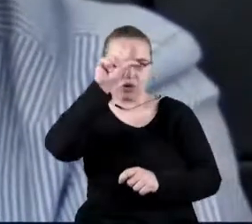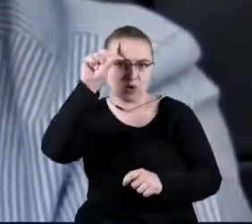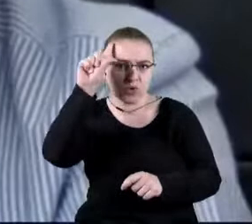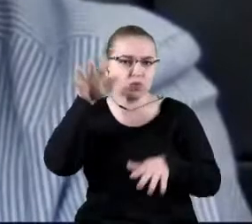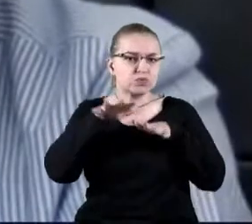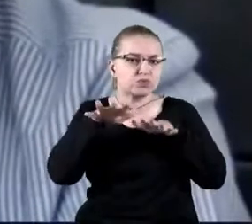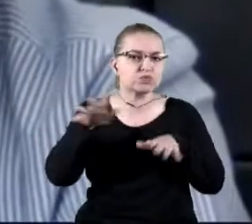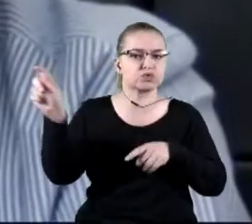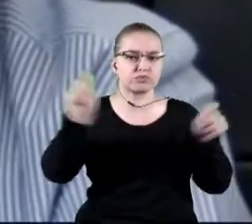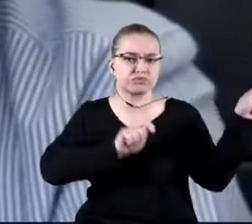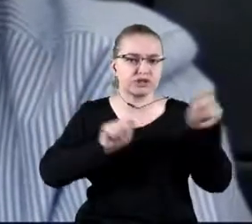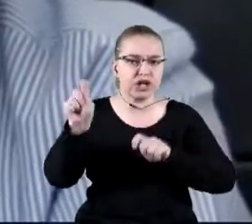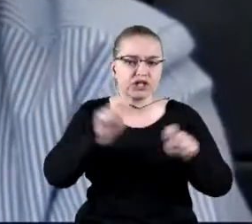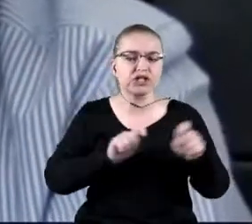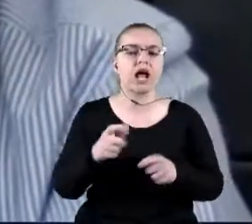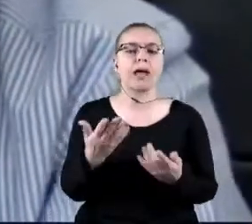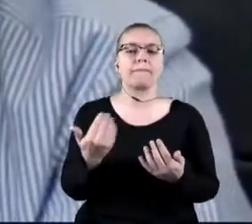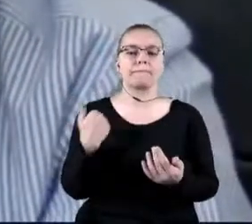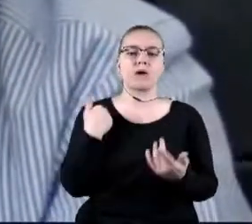People